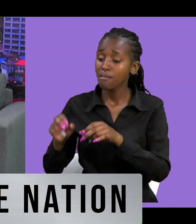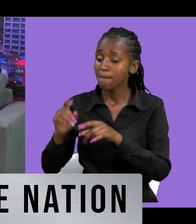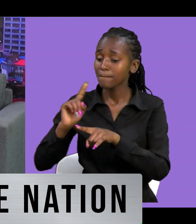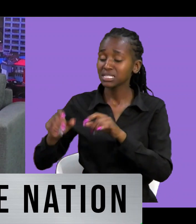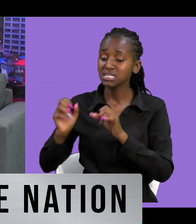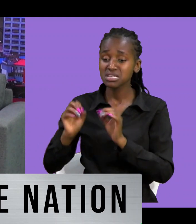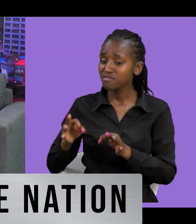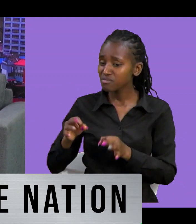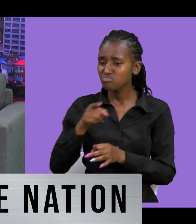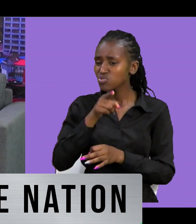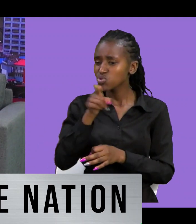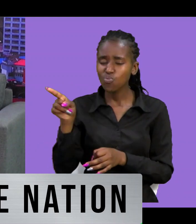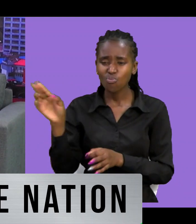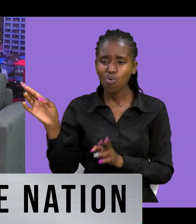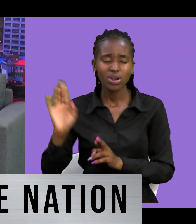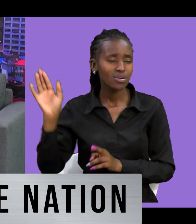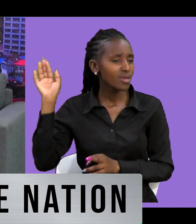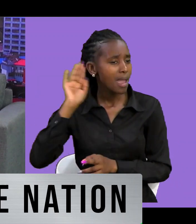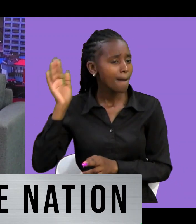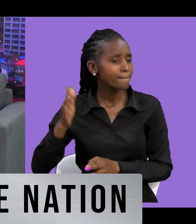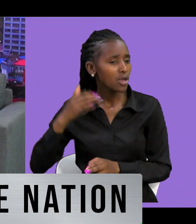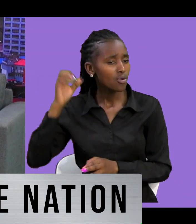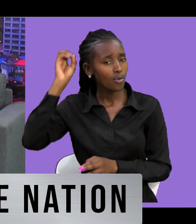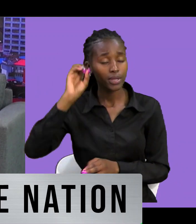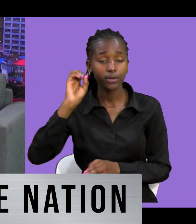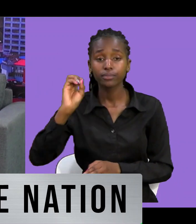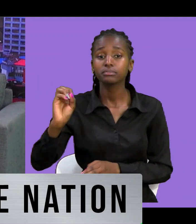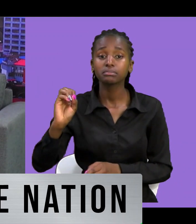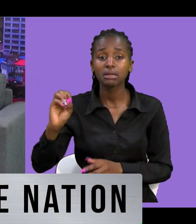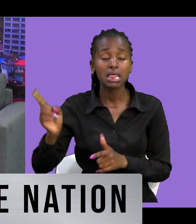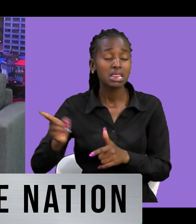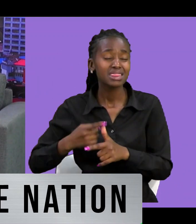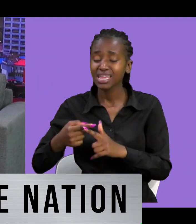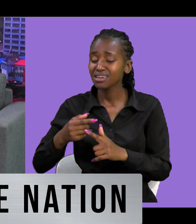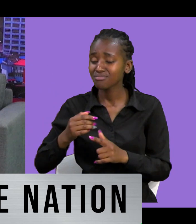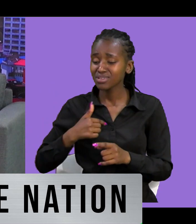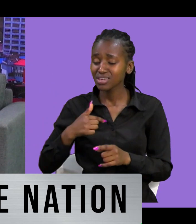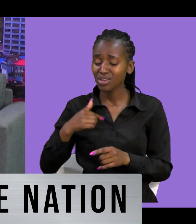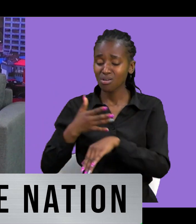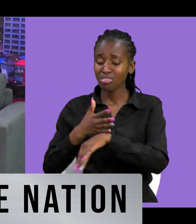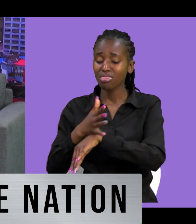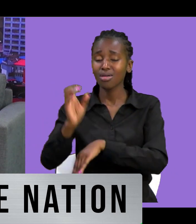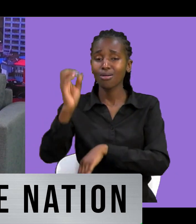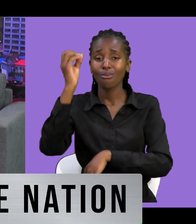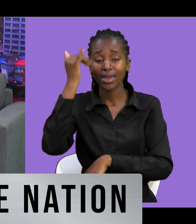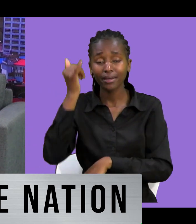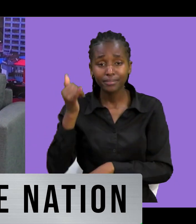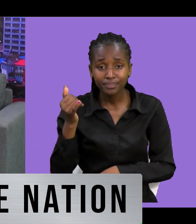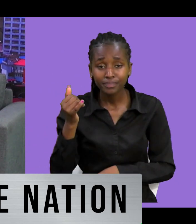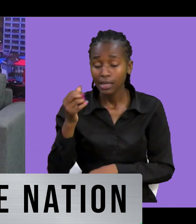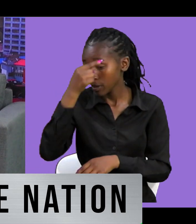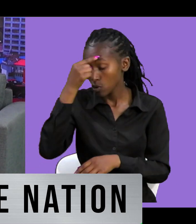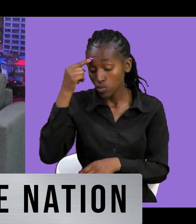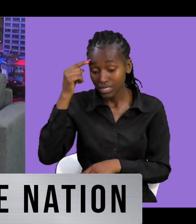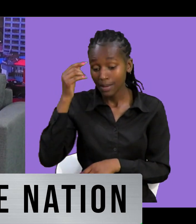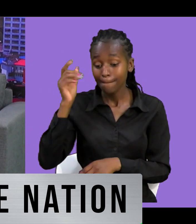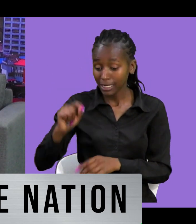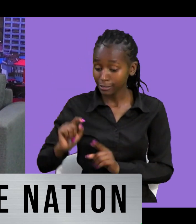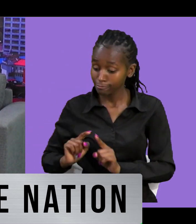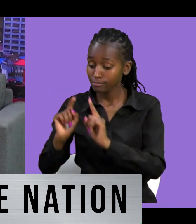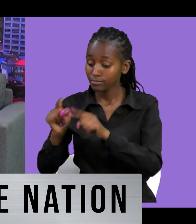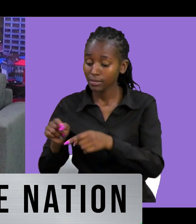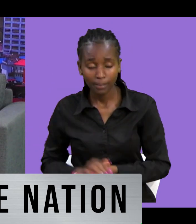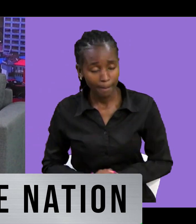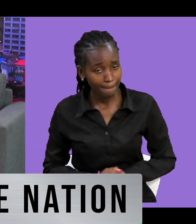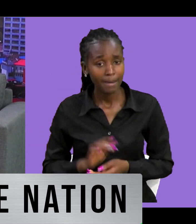waste my time? I'd rather do something productive than go. Now because this person wants to show that people attended